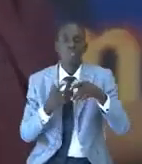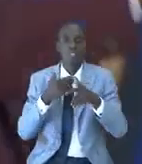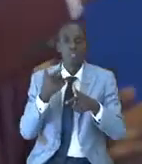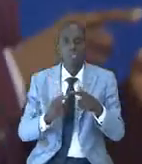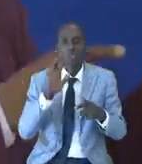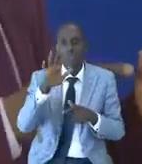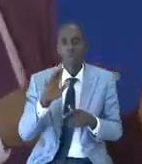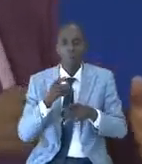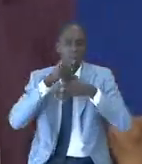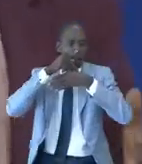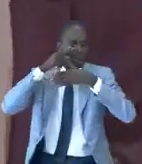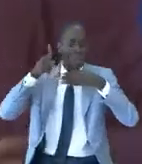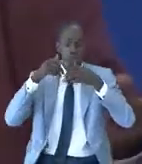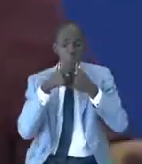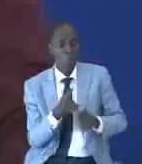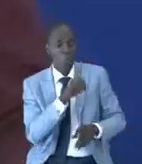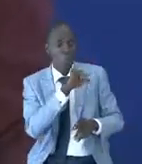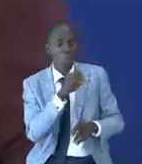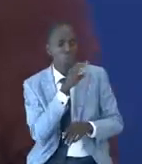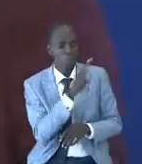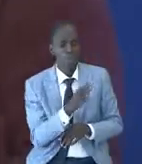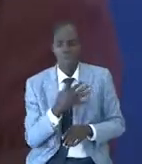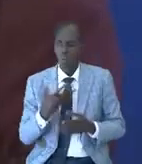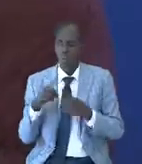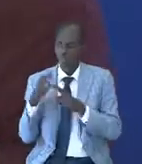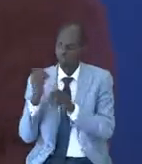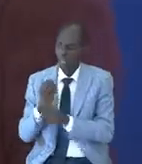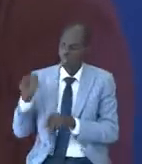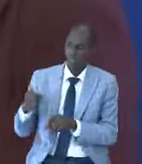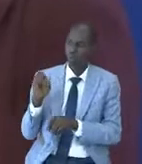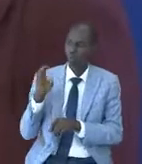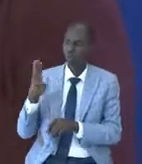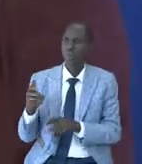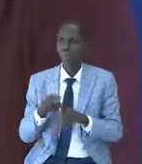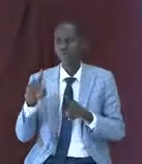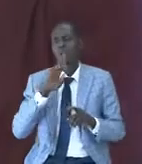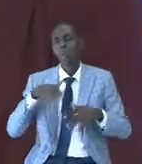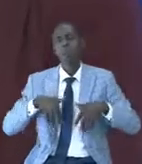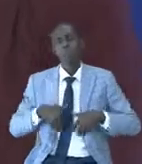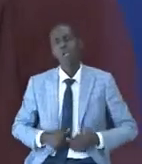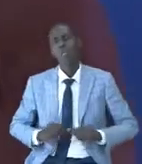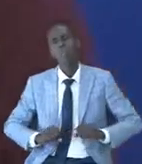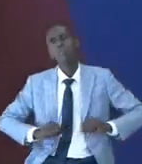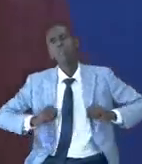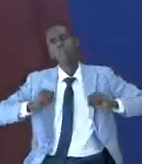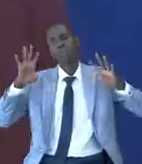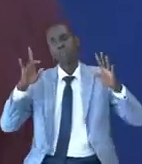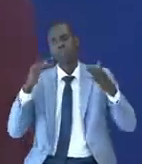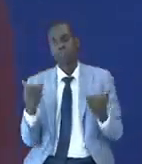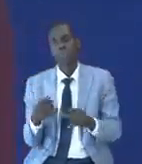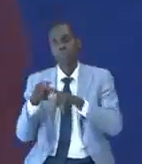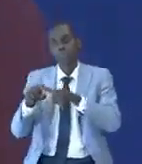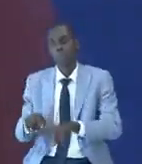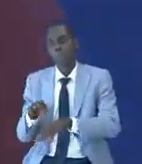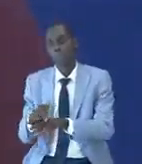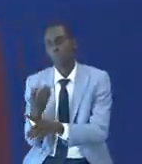profession, you lost one job and you want to get another job, but you have given up. You depend now on charity.